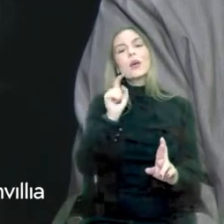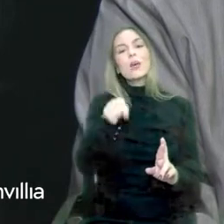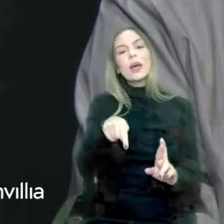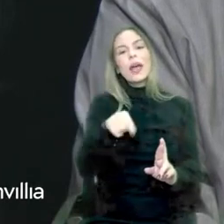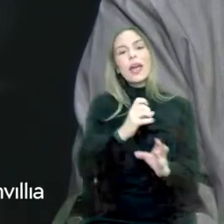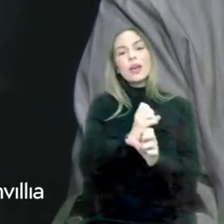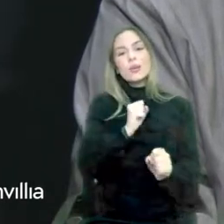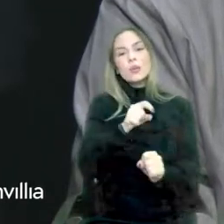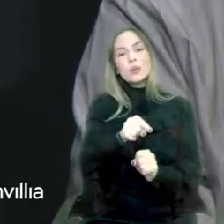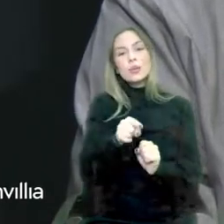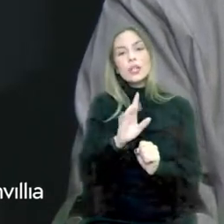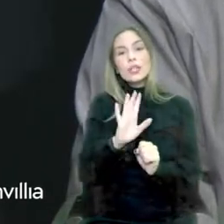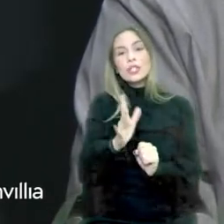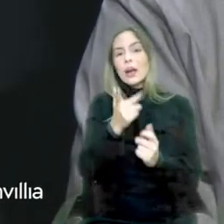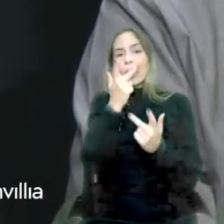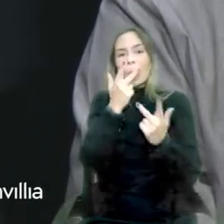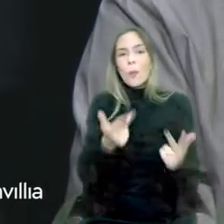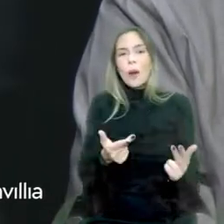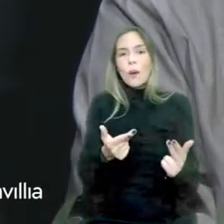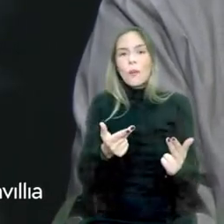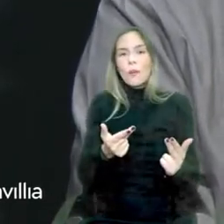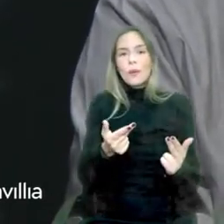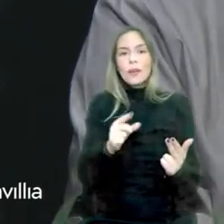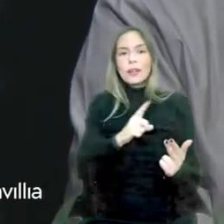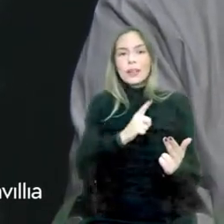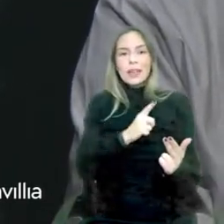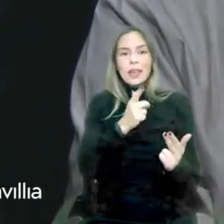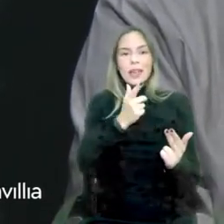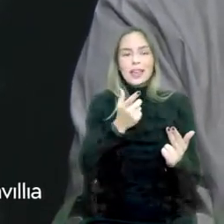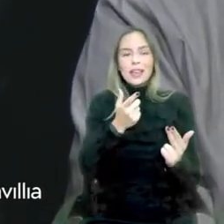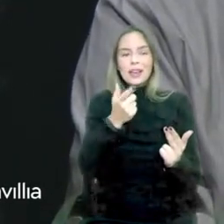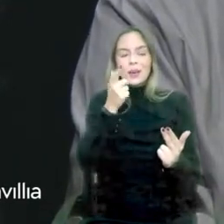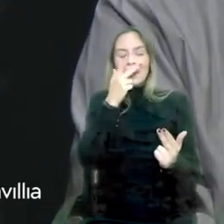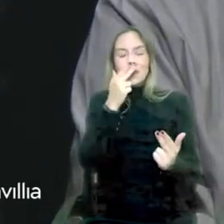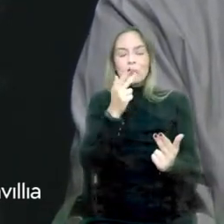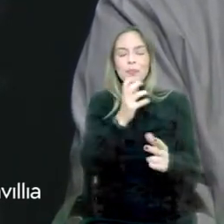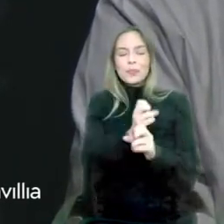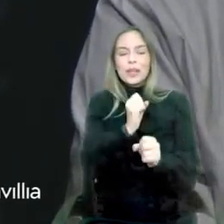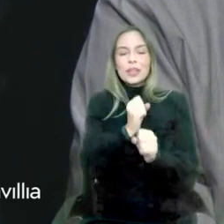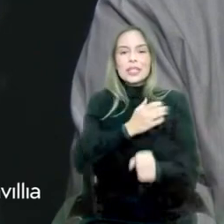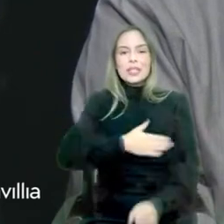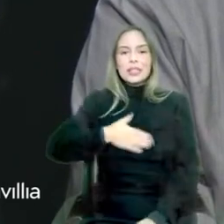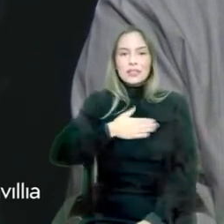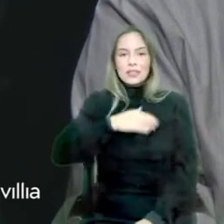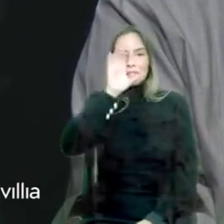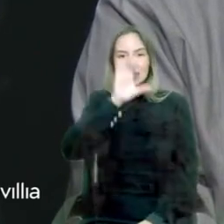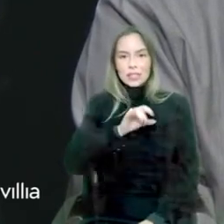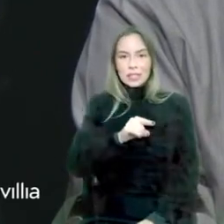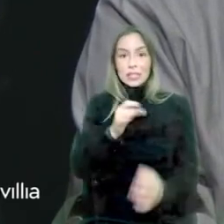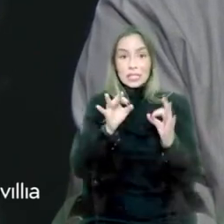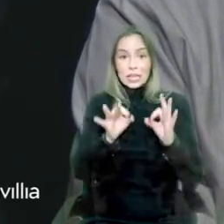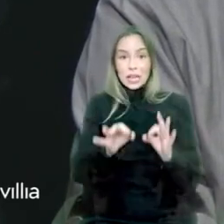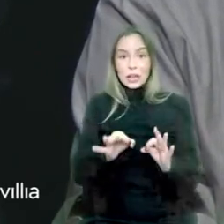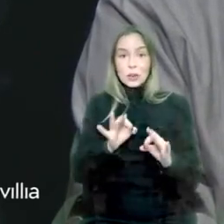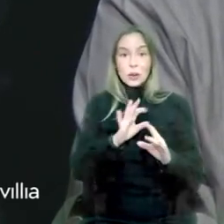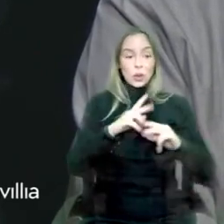same in accuracy and especially in customer satisfaction when they had human people that they trained over